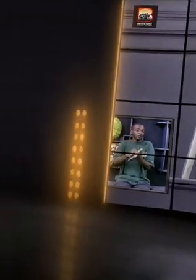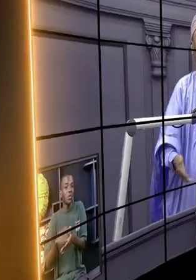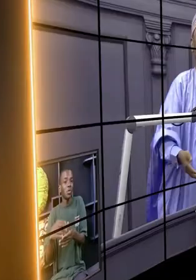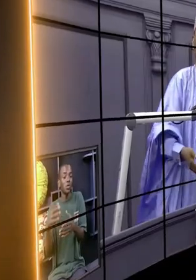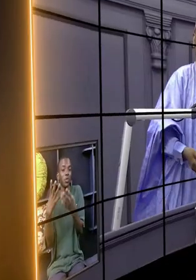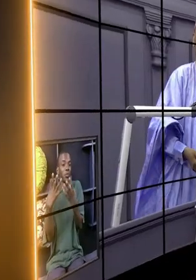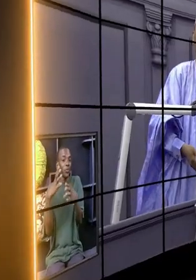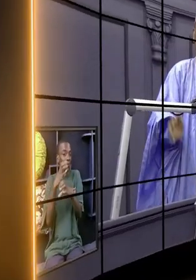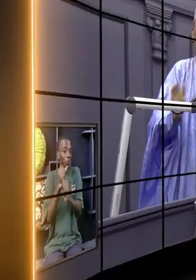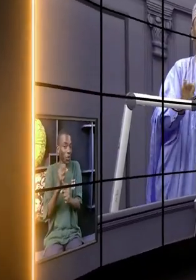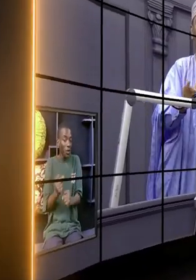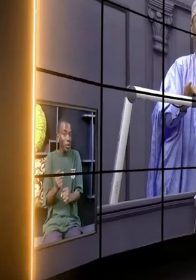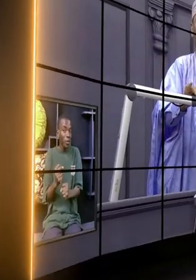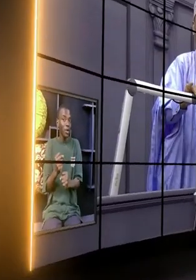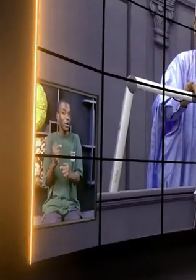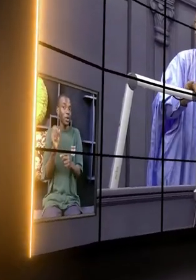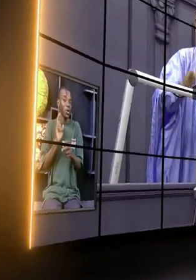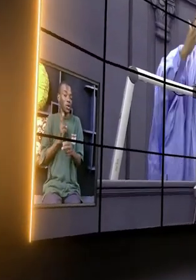nah